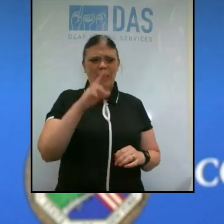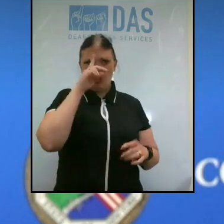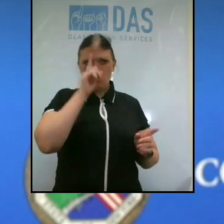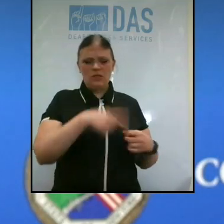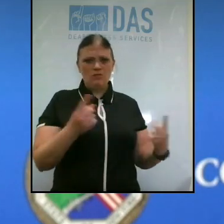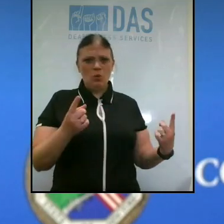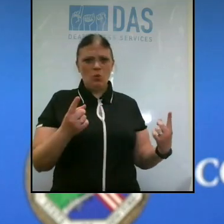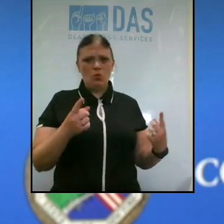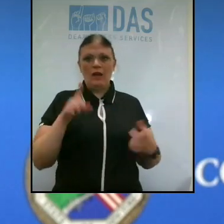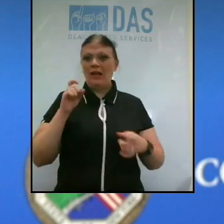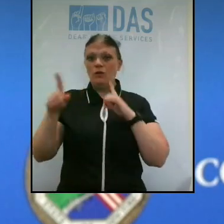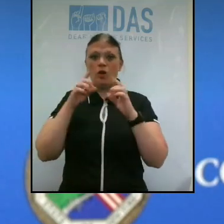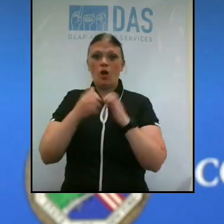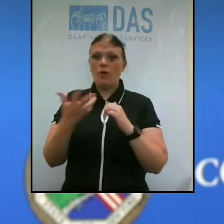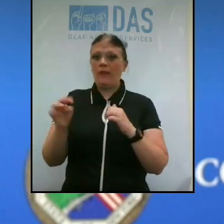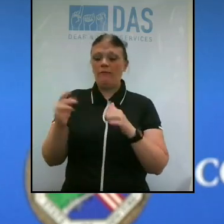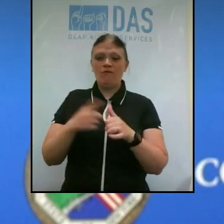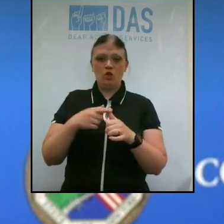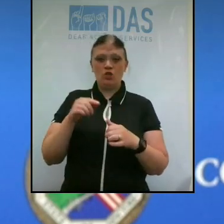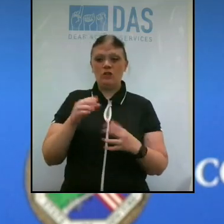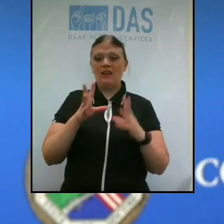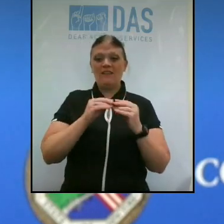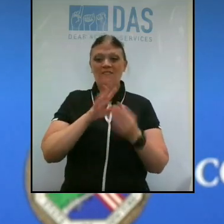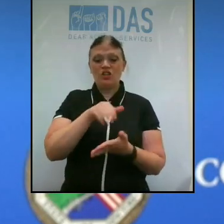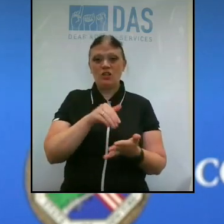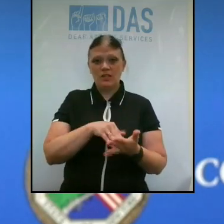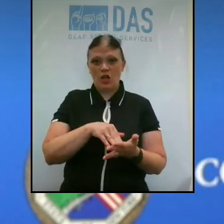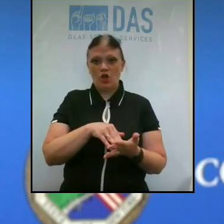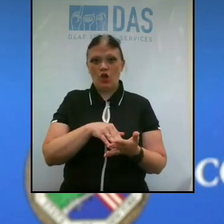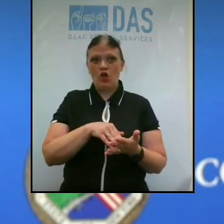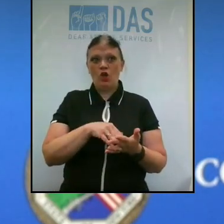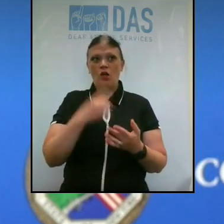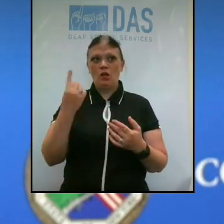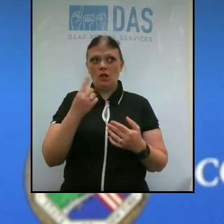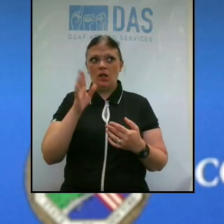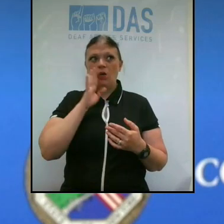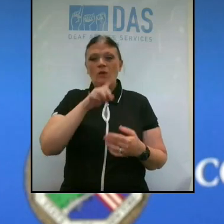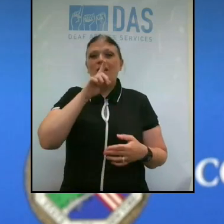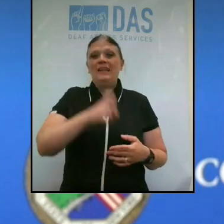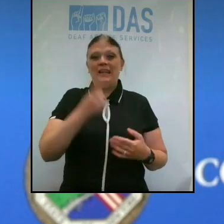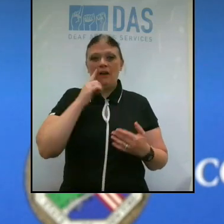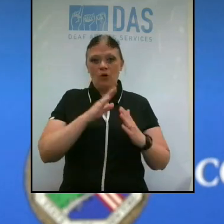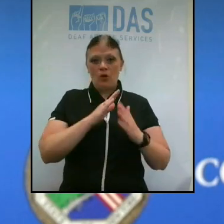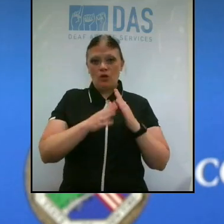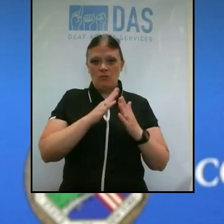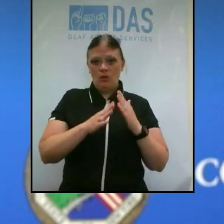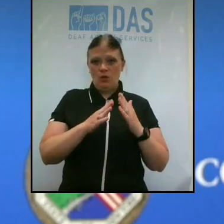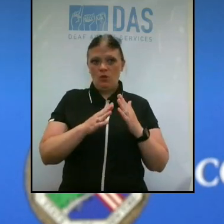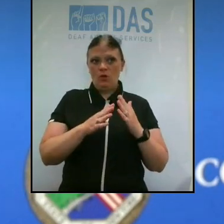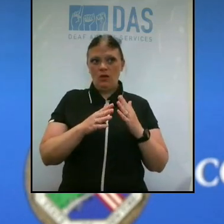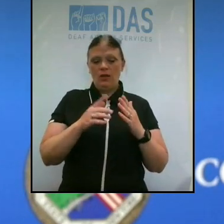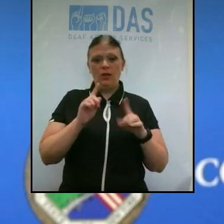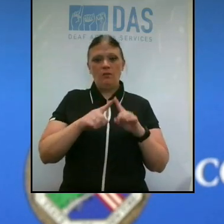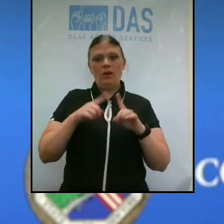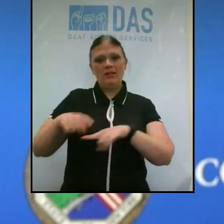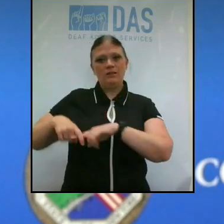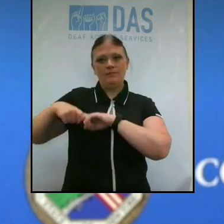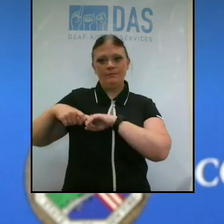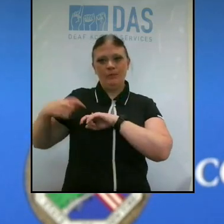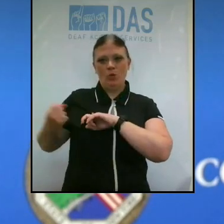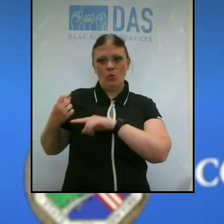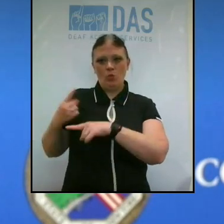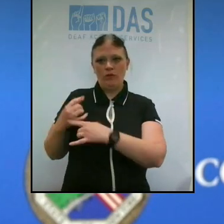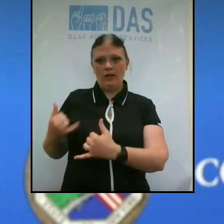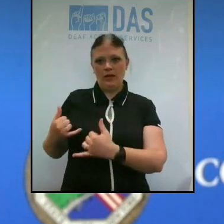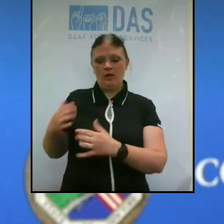I need to talk to him first. The convention center is something that certainly is going to be needed for our community. It has been put on the back burner. My goal